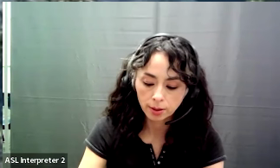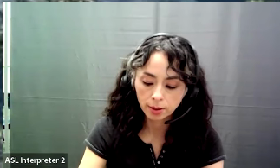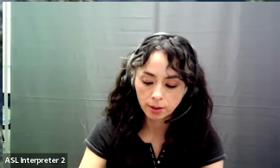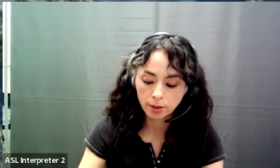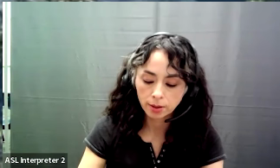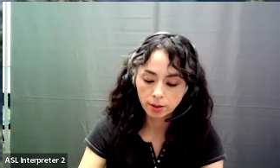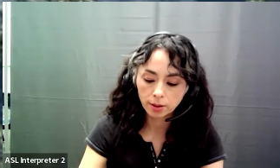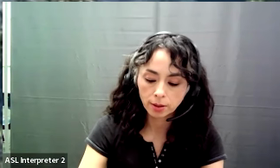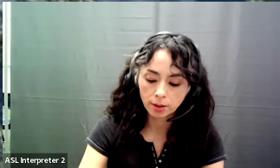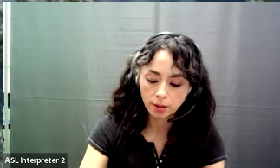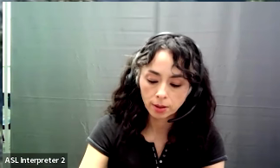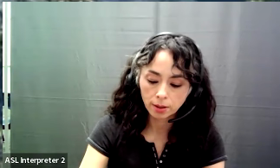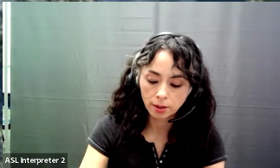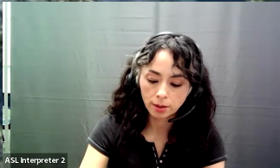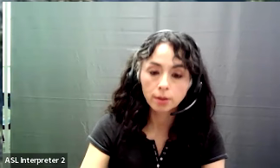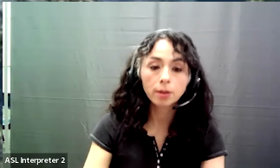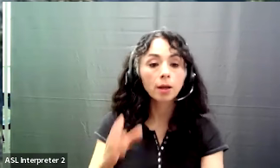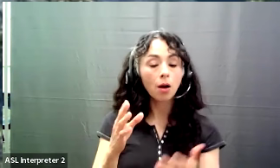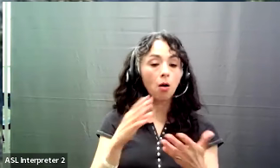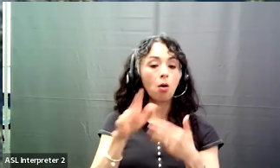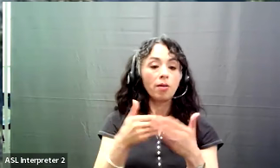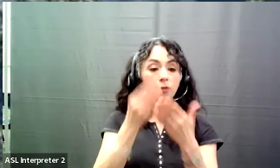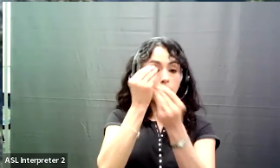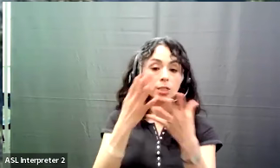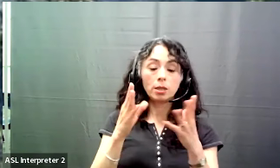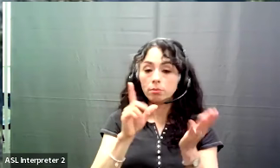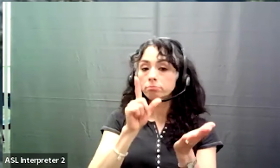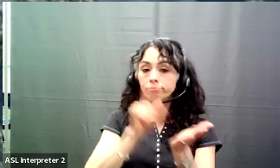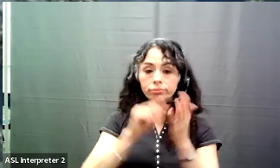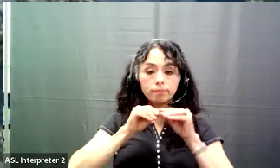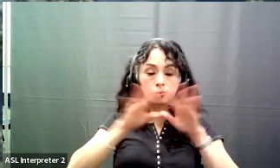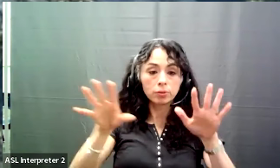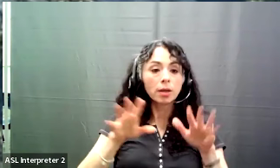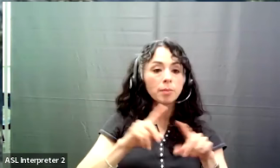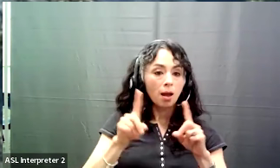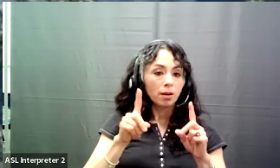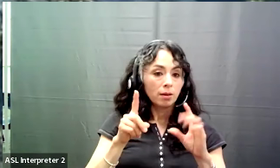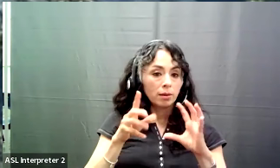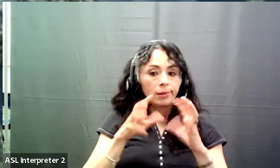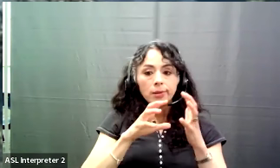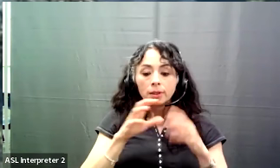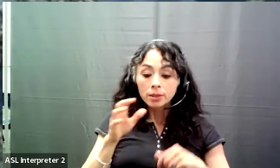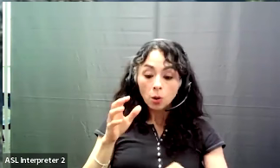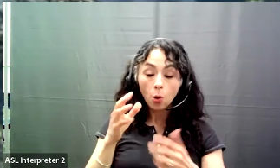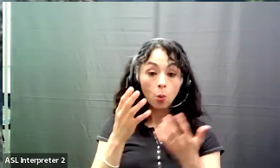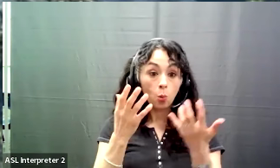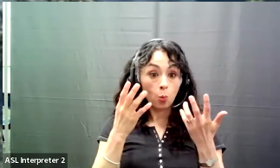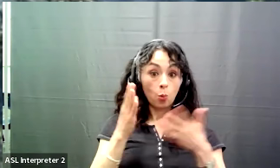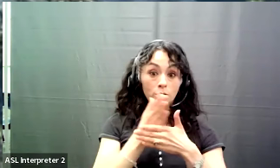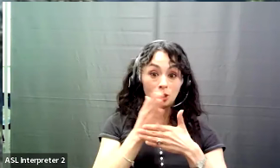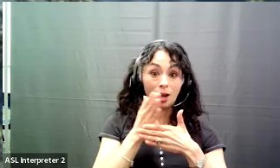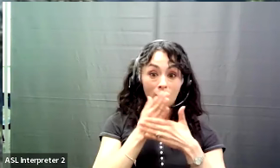information on the main tool that we're using to publish the most important data that we